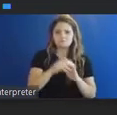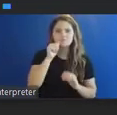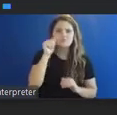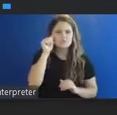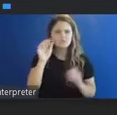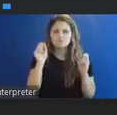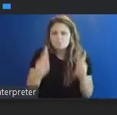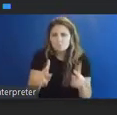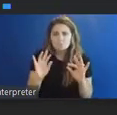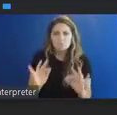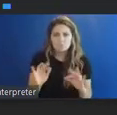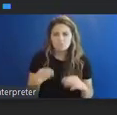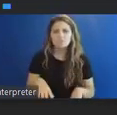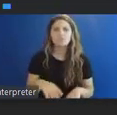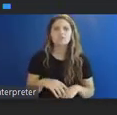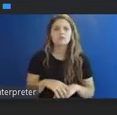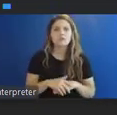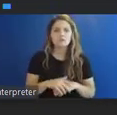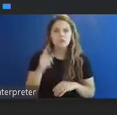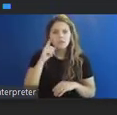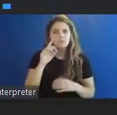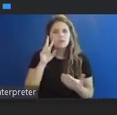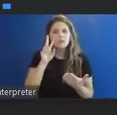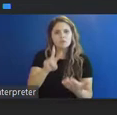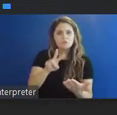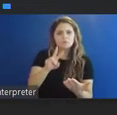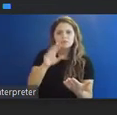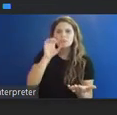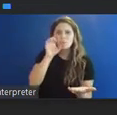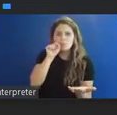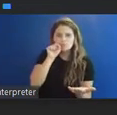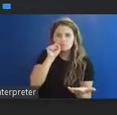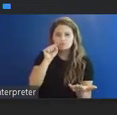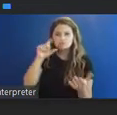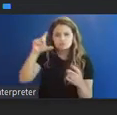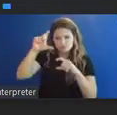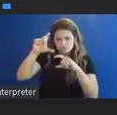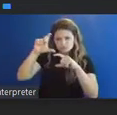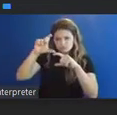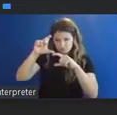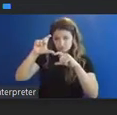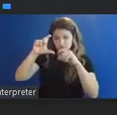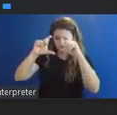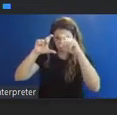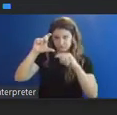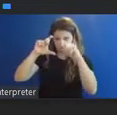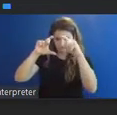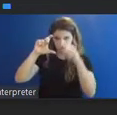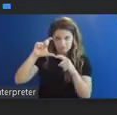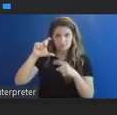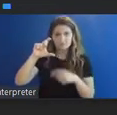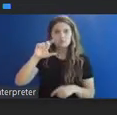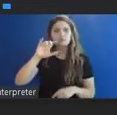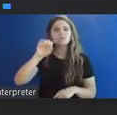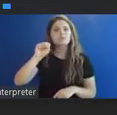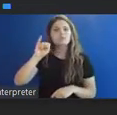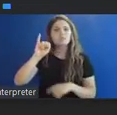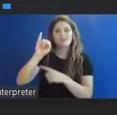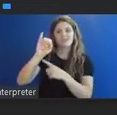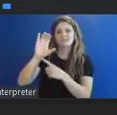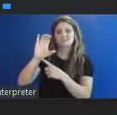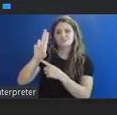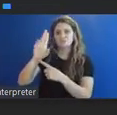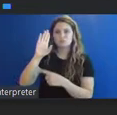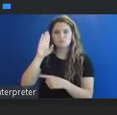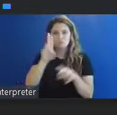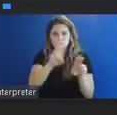okay. I think I look particularly at the orange part of the line, and that is the ICU beds. And a week